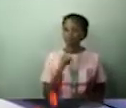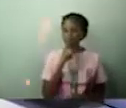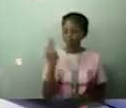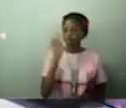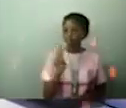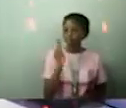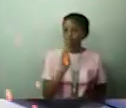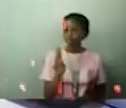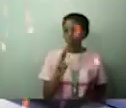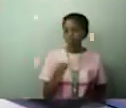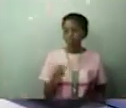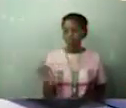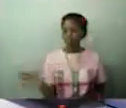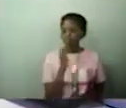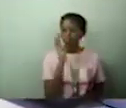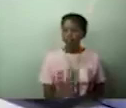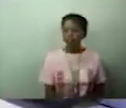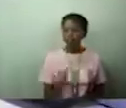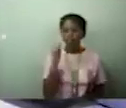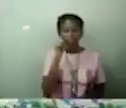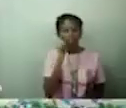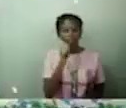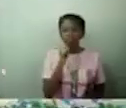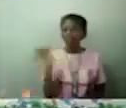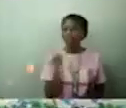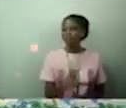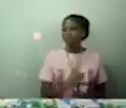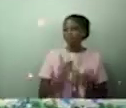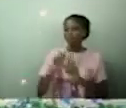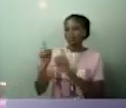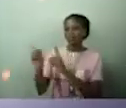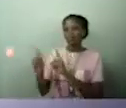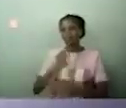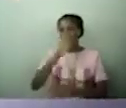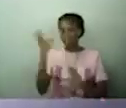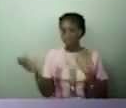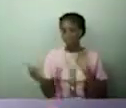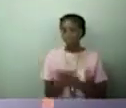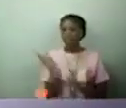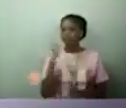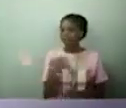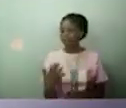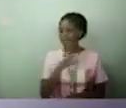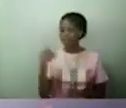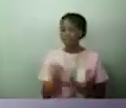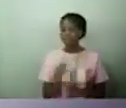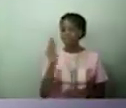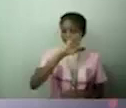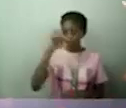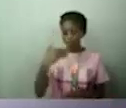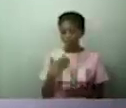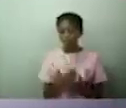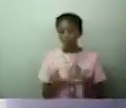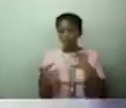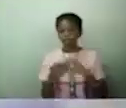using adultery, fornication, prostitution, and all that you can talk about. She's using that tool also.